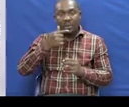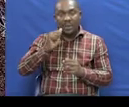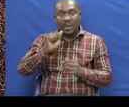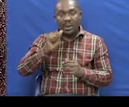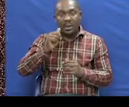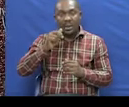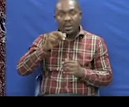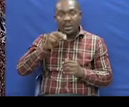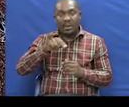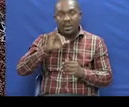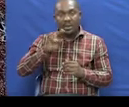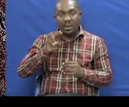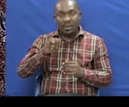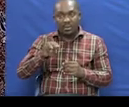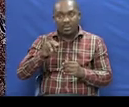argon